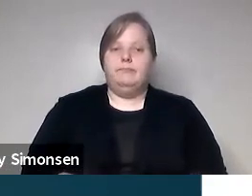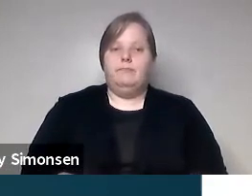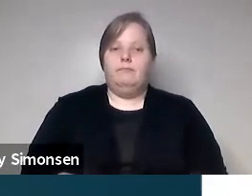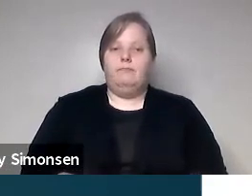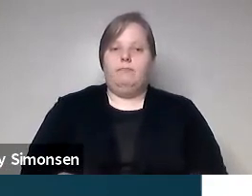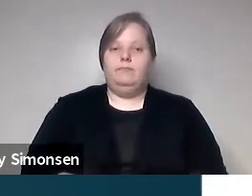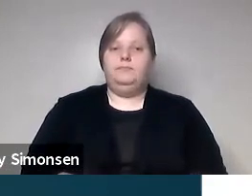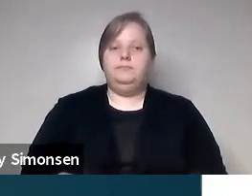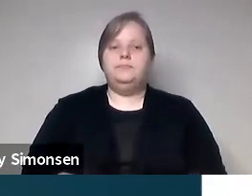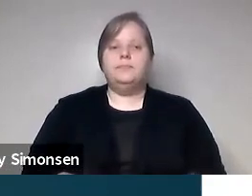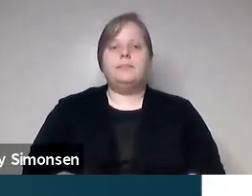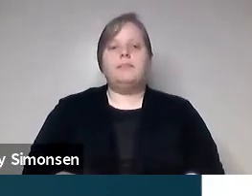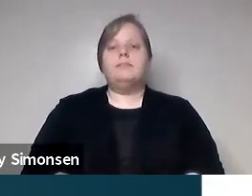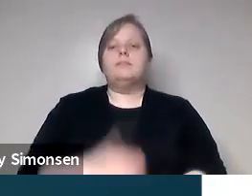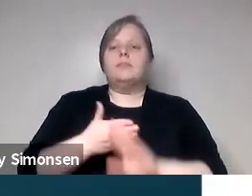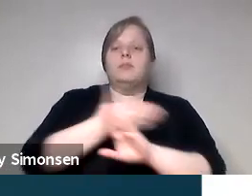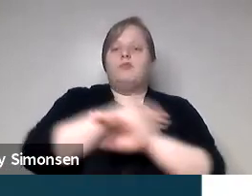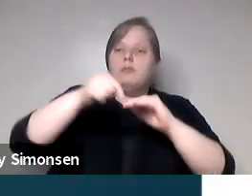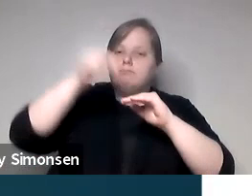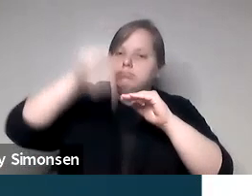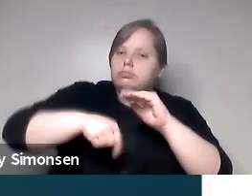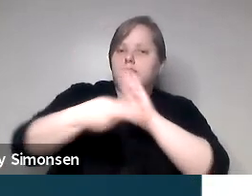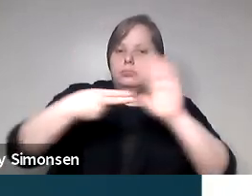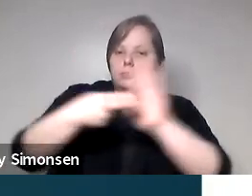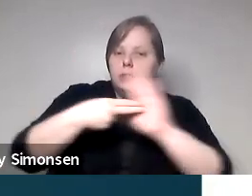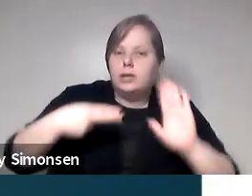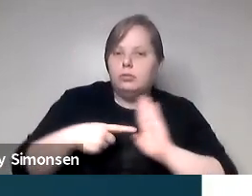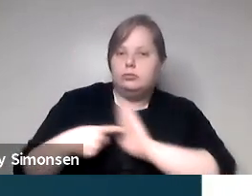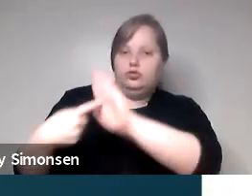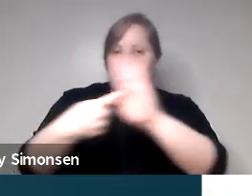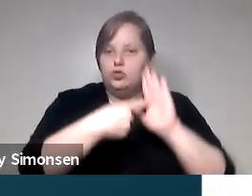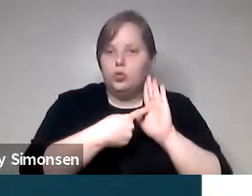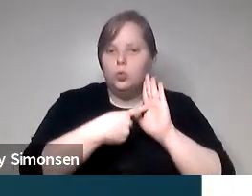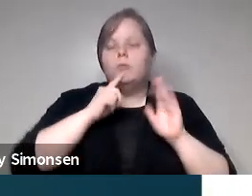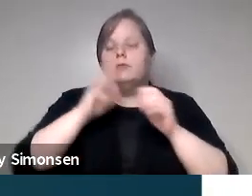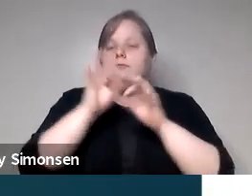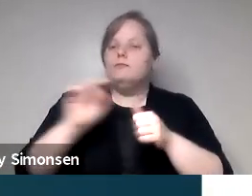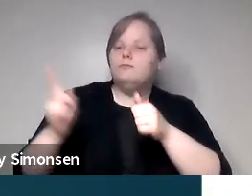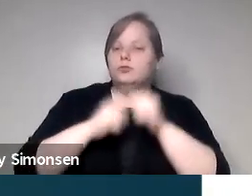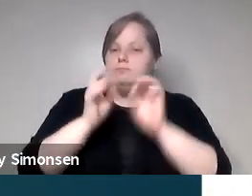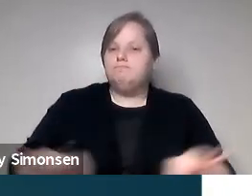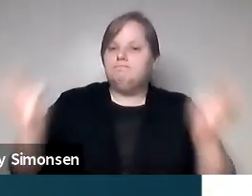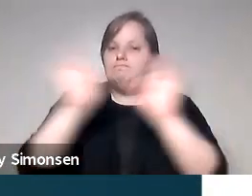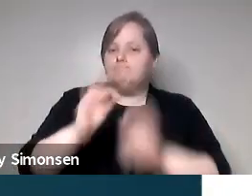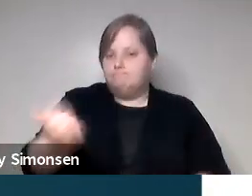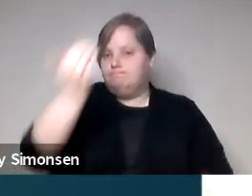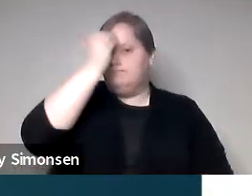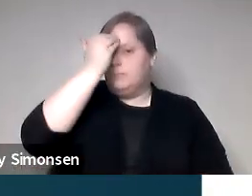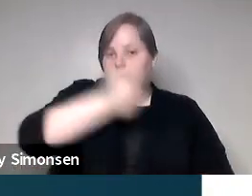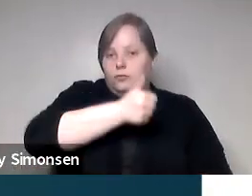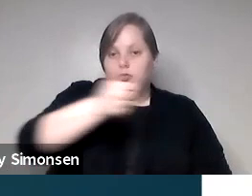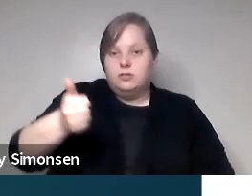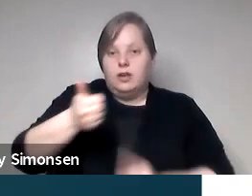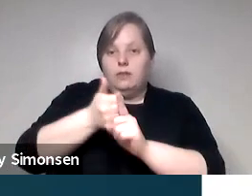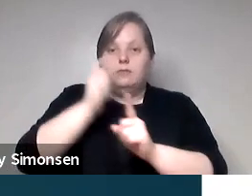I think before we really talk about labels and show them to you, it's important that if you are an individual